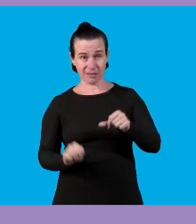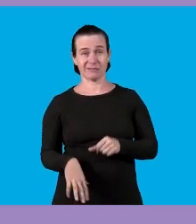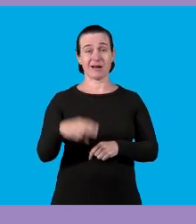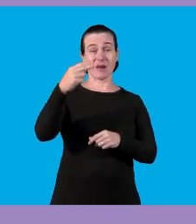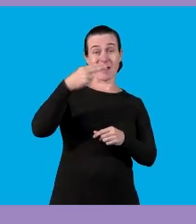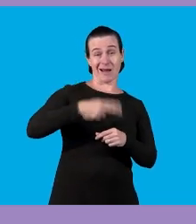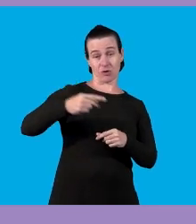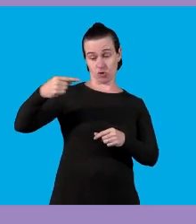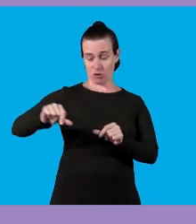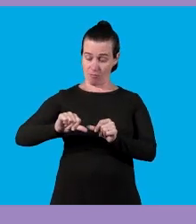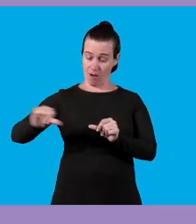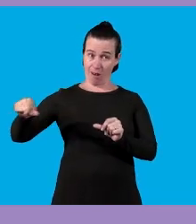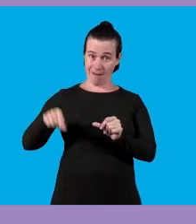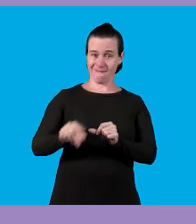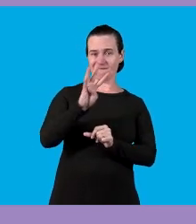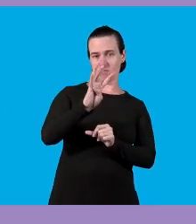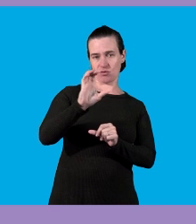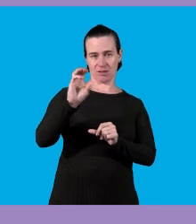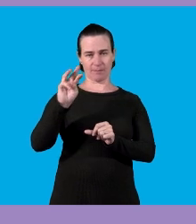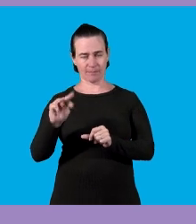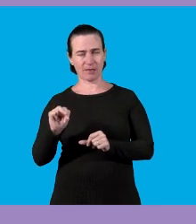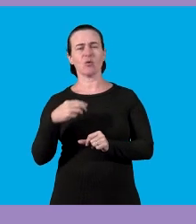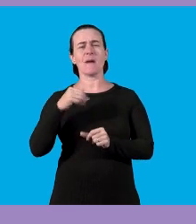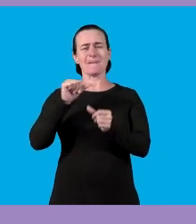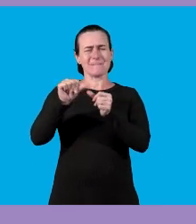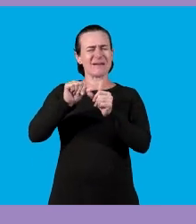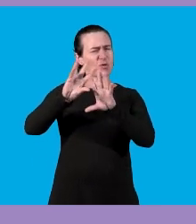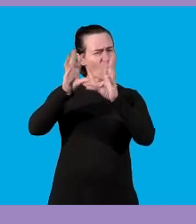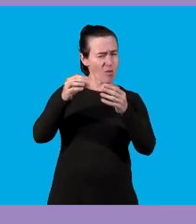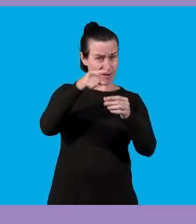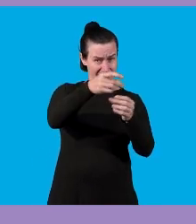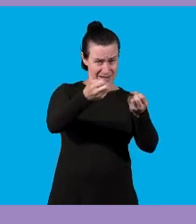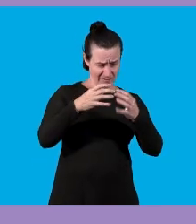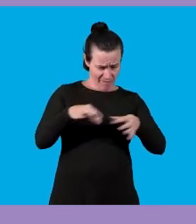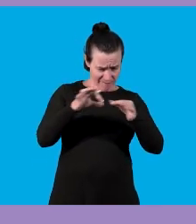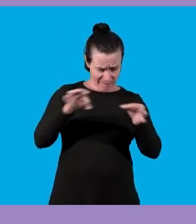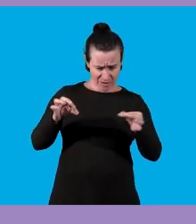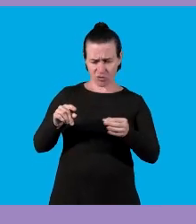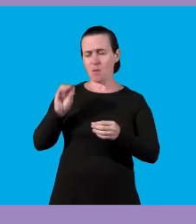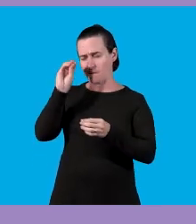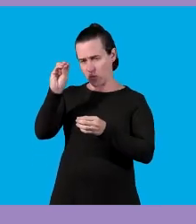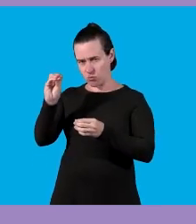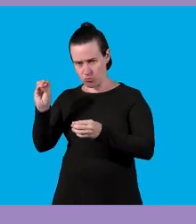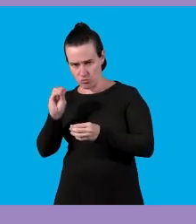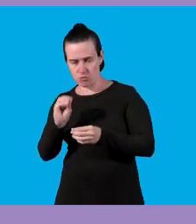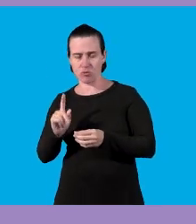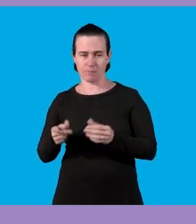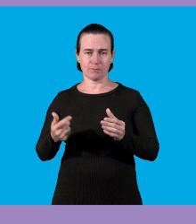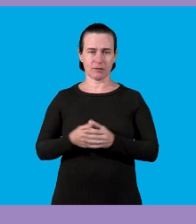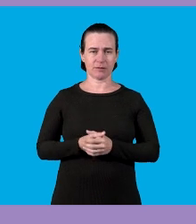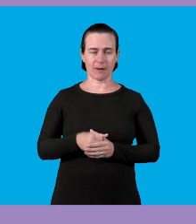centimeters. Let's put in the values so that we would see what that means. That means angle H